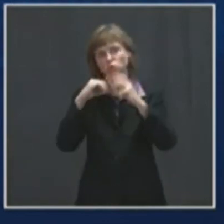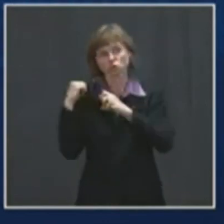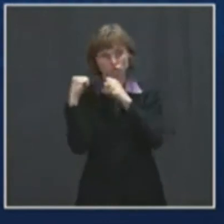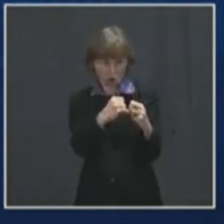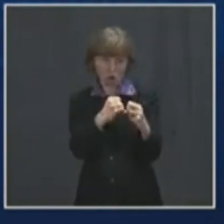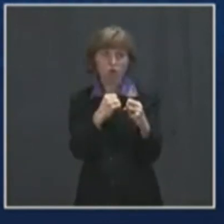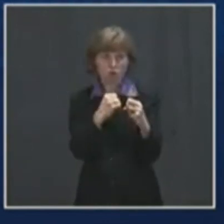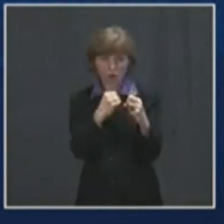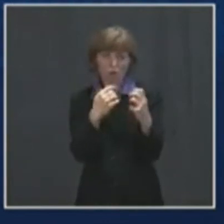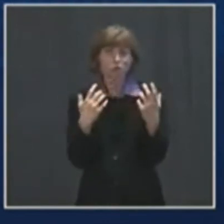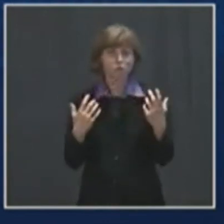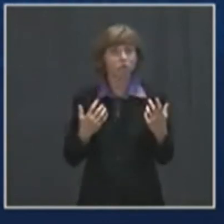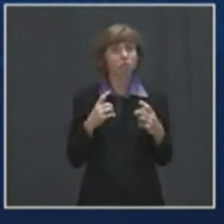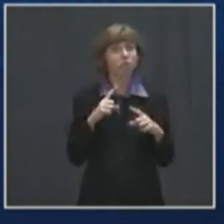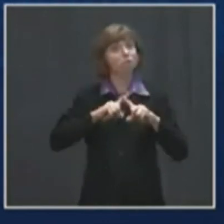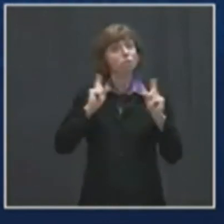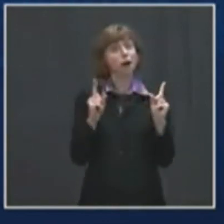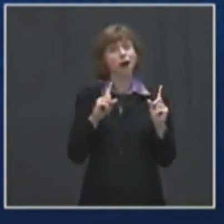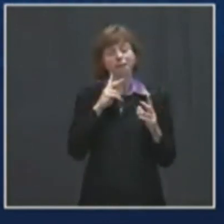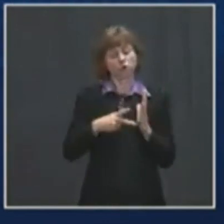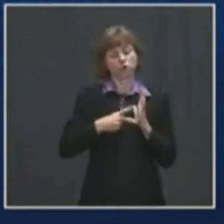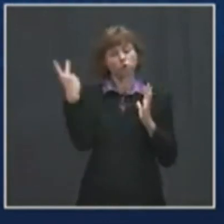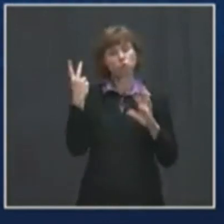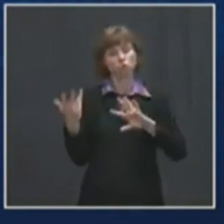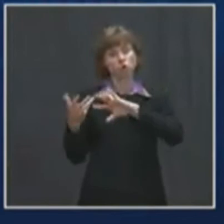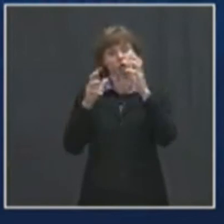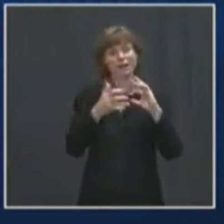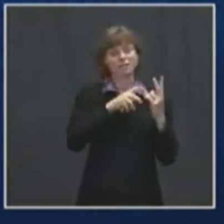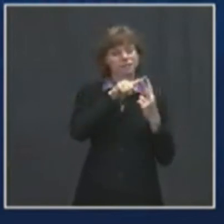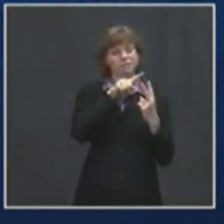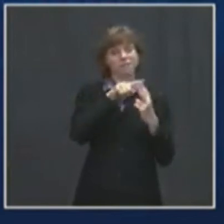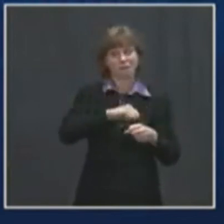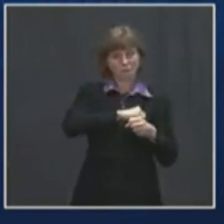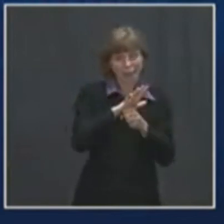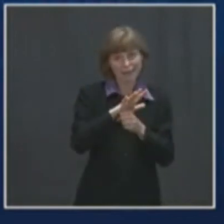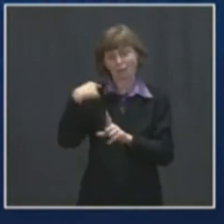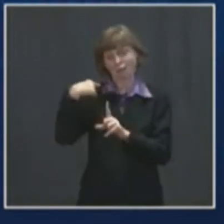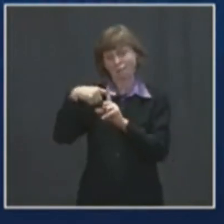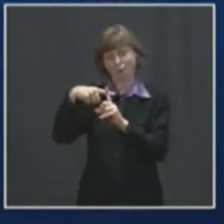dual crisis of the pandemic and the economic